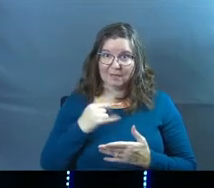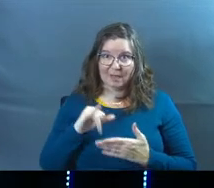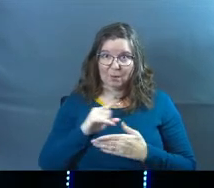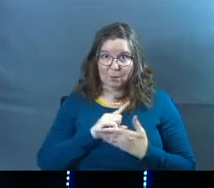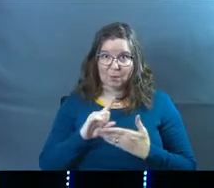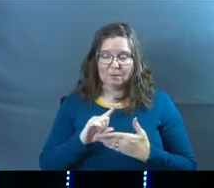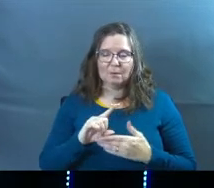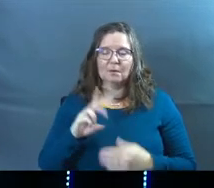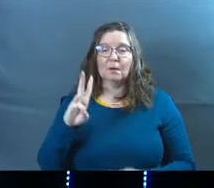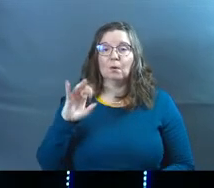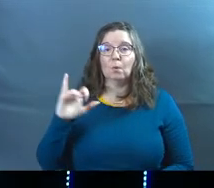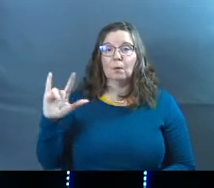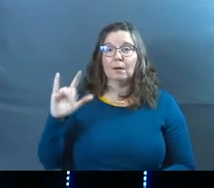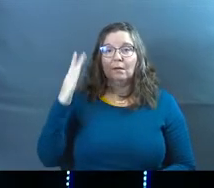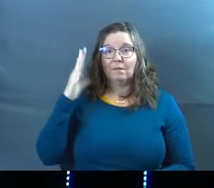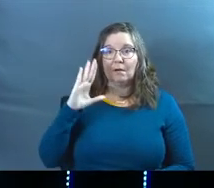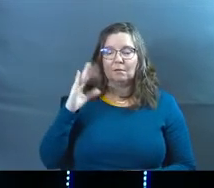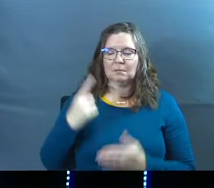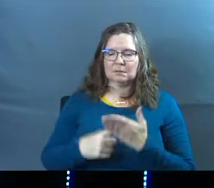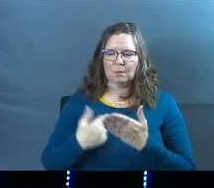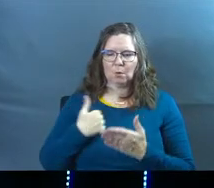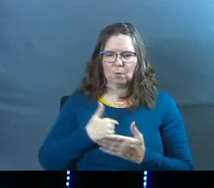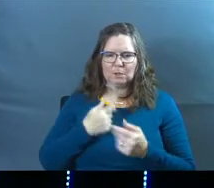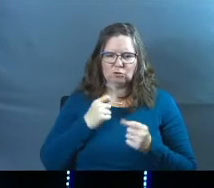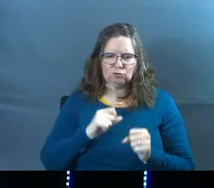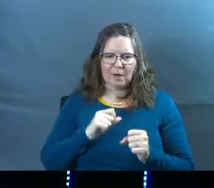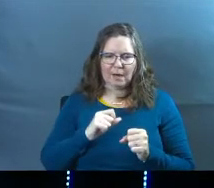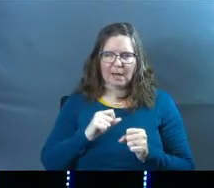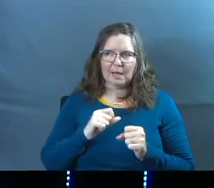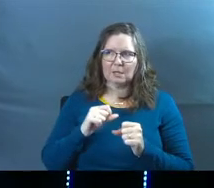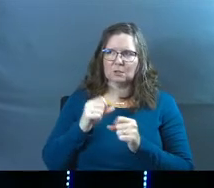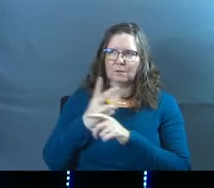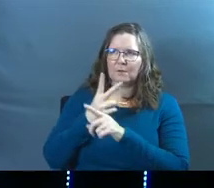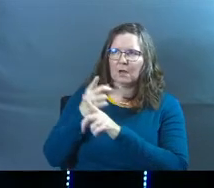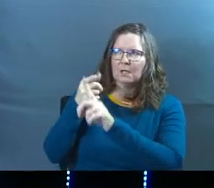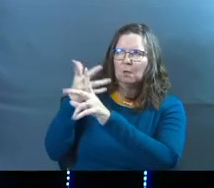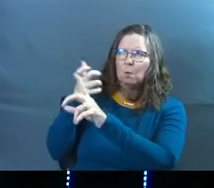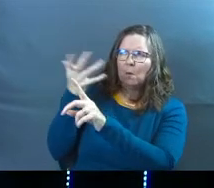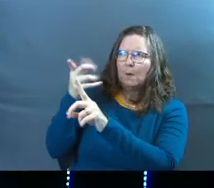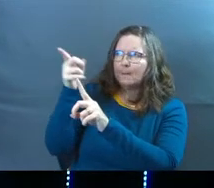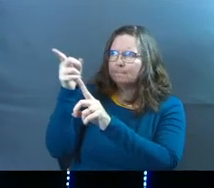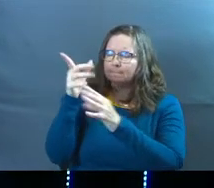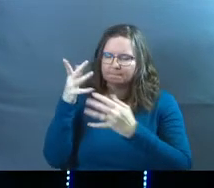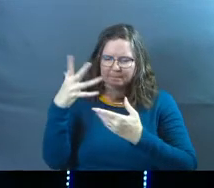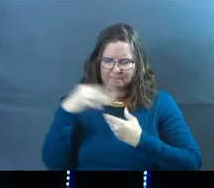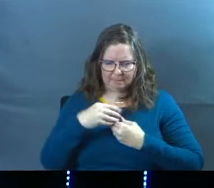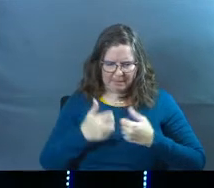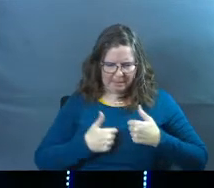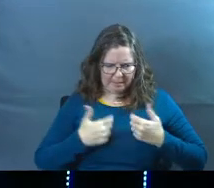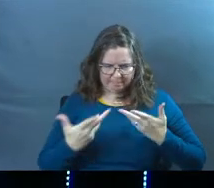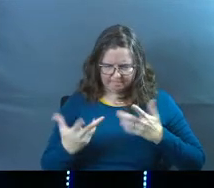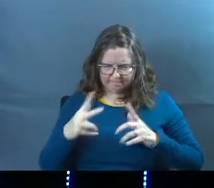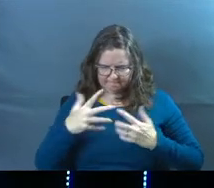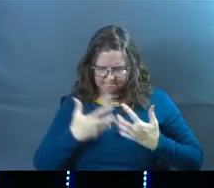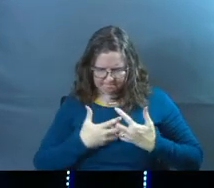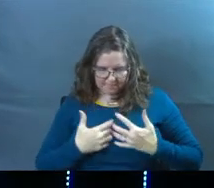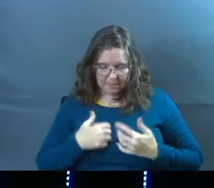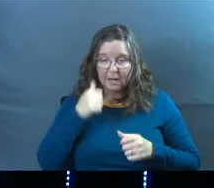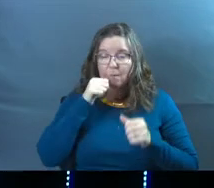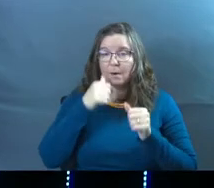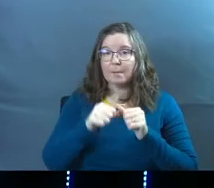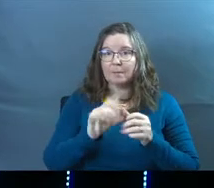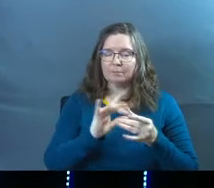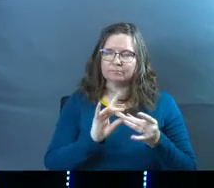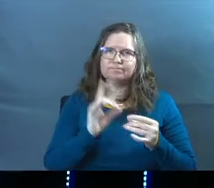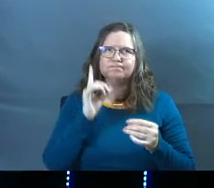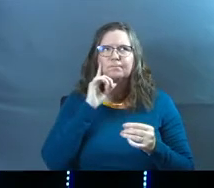We're talking about the will of God and how sometimes we're trying to interpret the will of God in our life. And I remember being inside of one of those messages